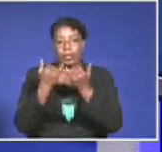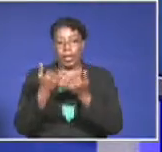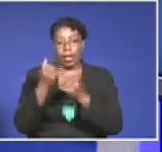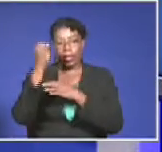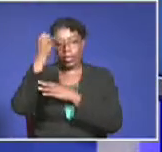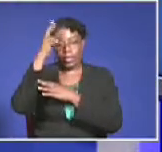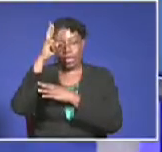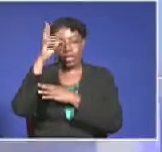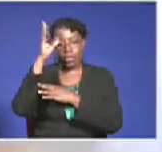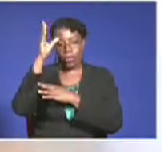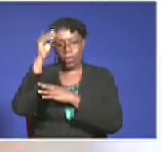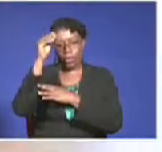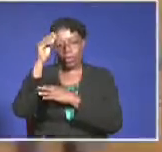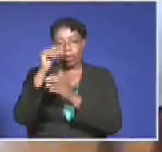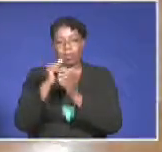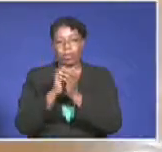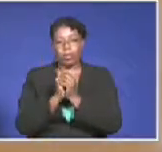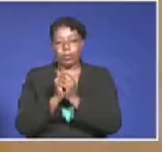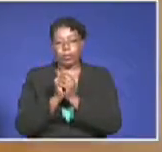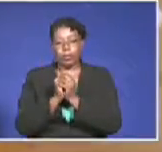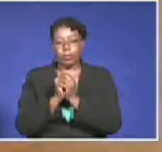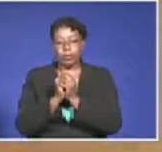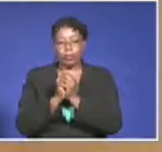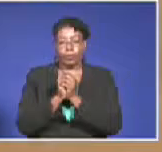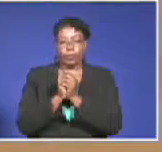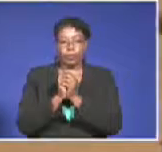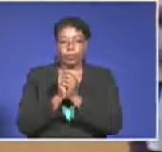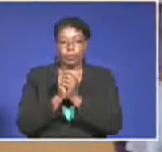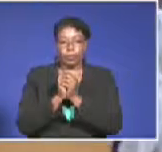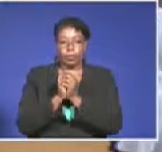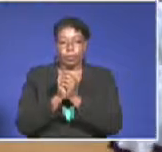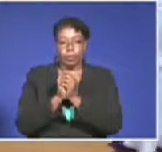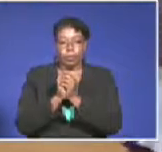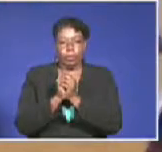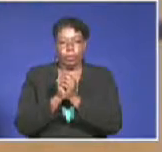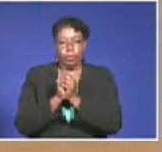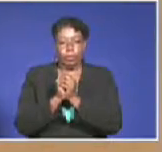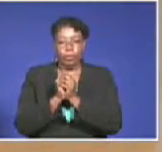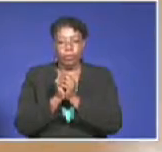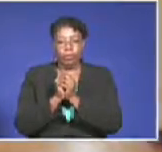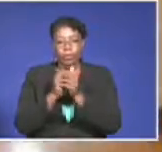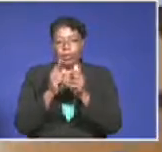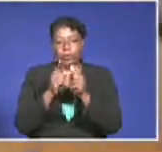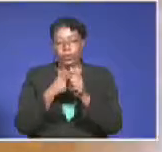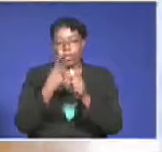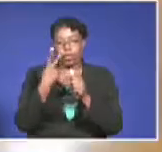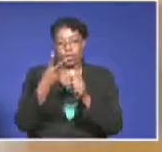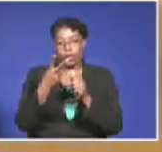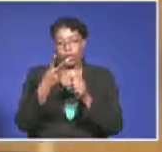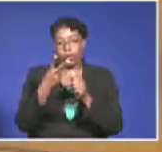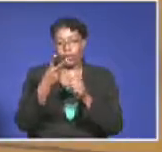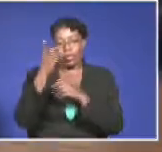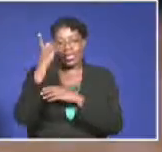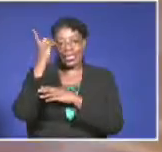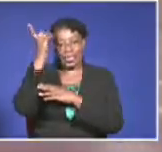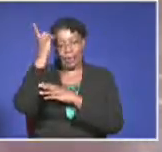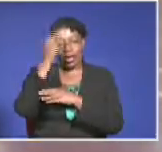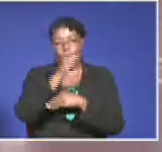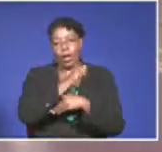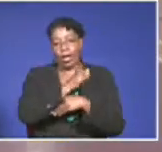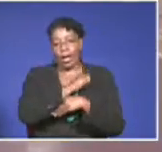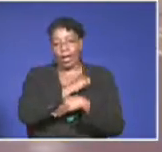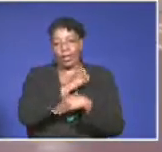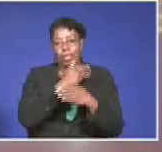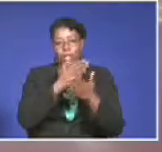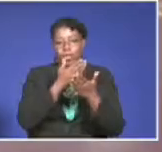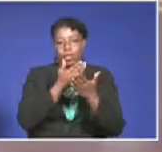senior boys. Donato Adley with the strong drive baseline off the glass. First two baskets good for Donato Adley. Very next